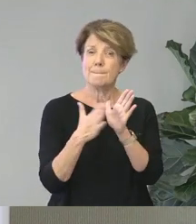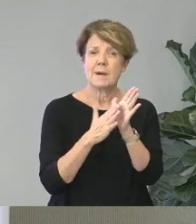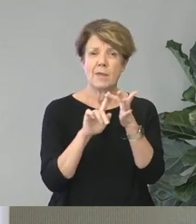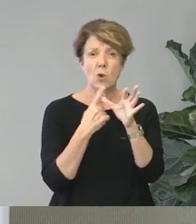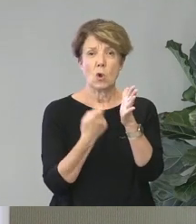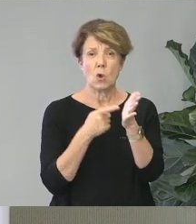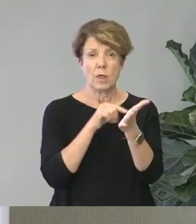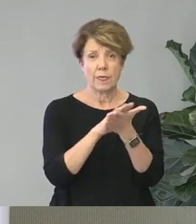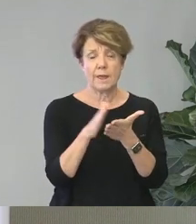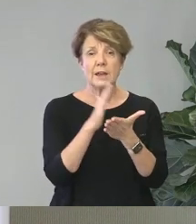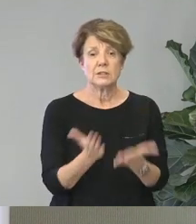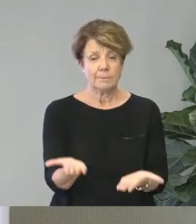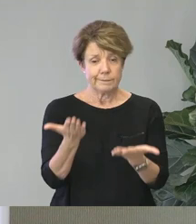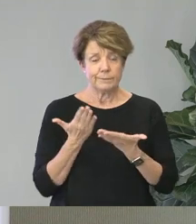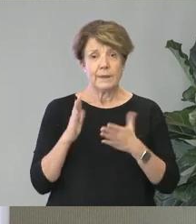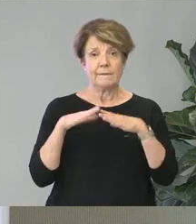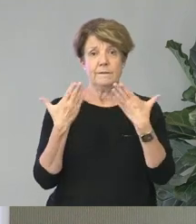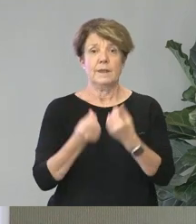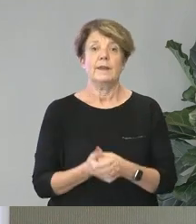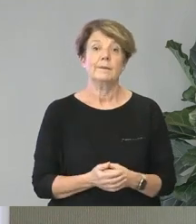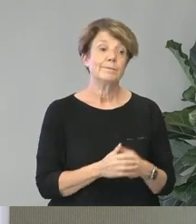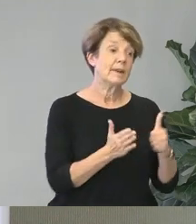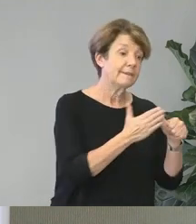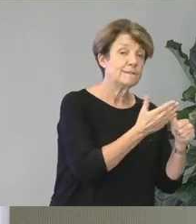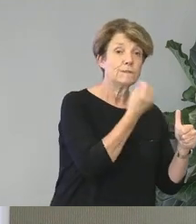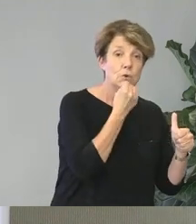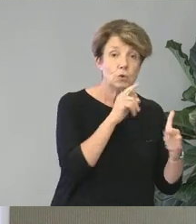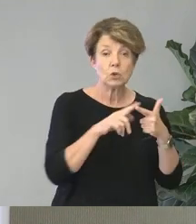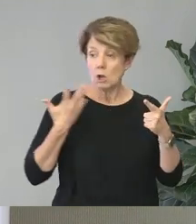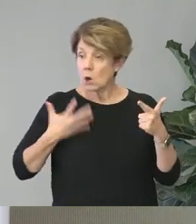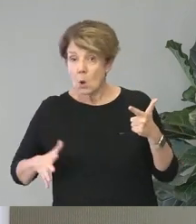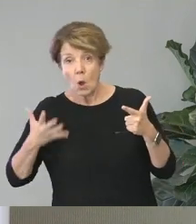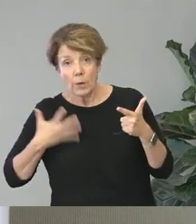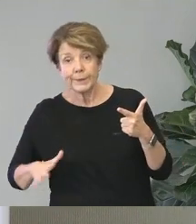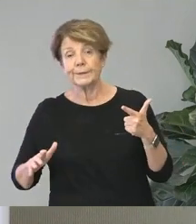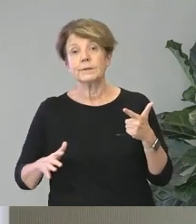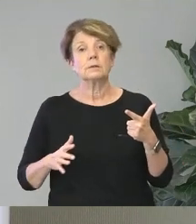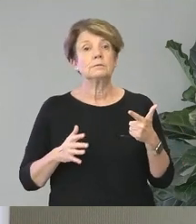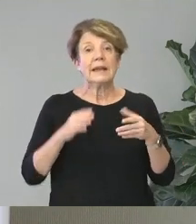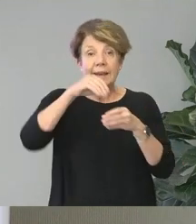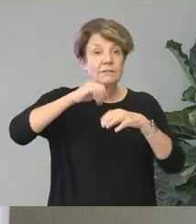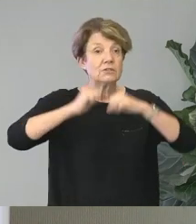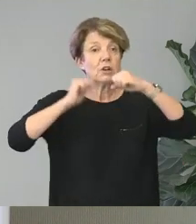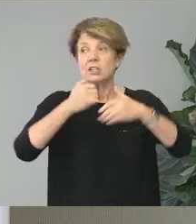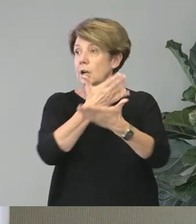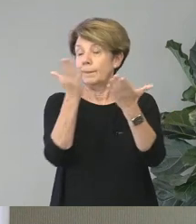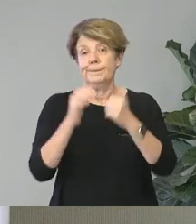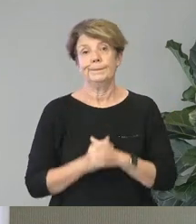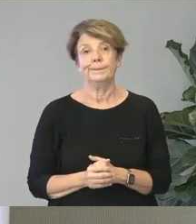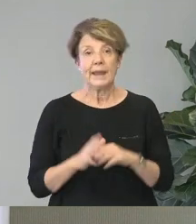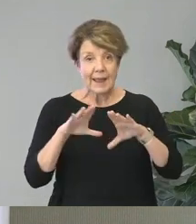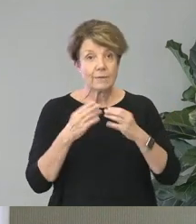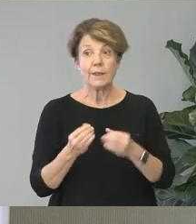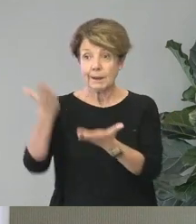with everything. When you think about it, from our food to our clothes to all the infrastructure you see around, everything